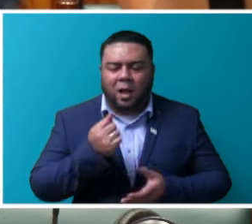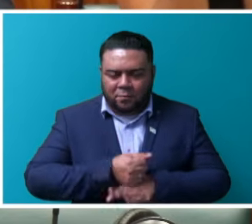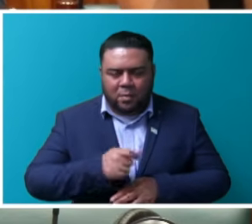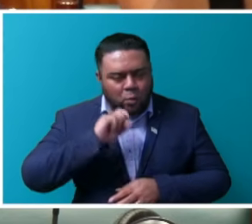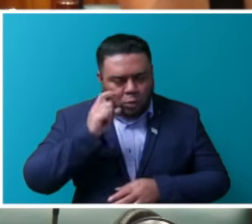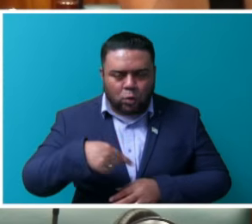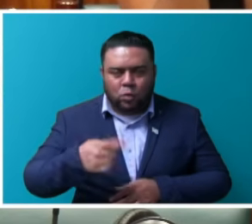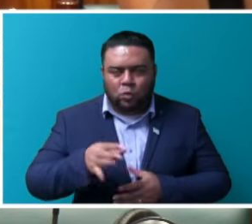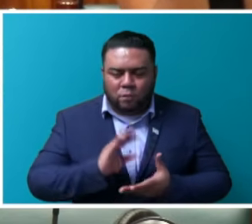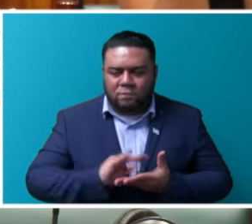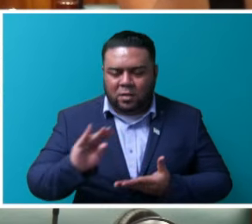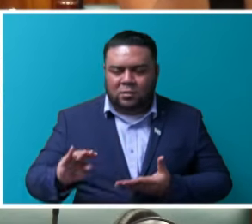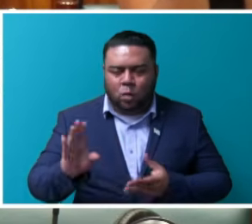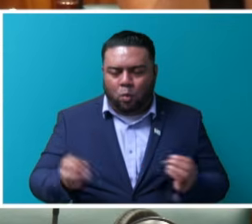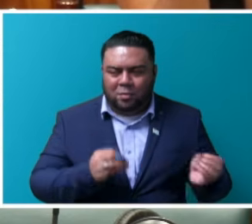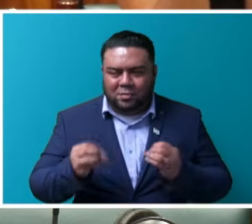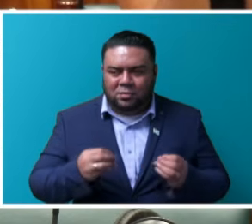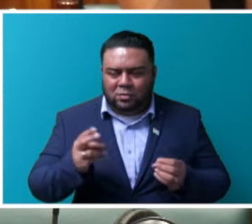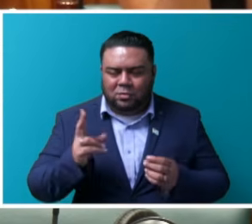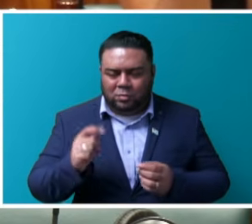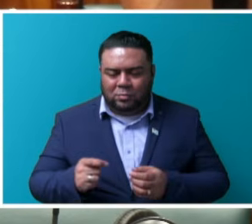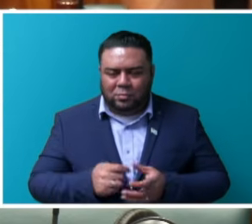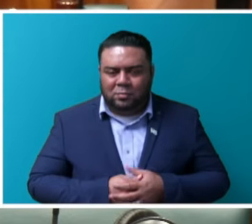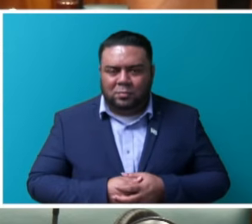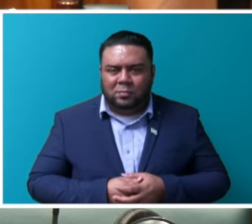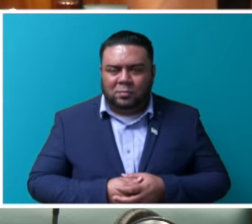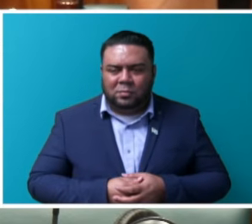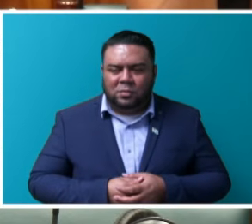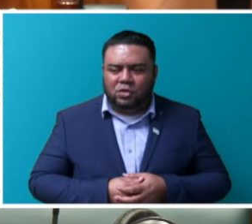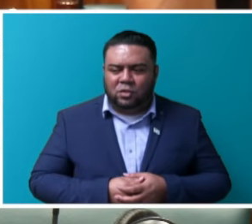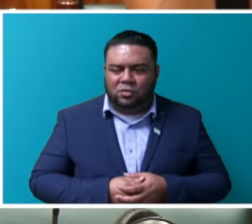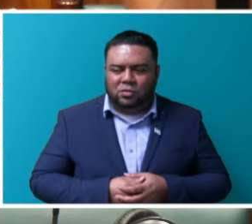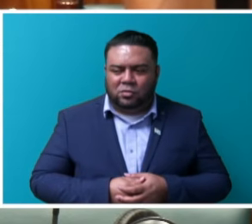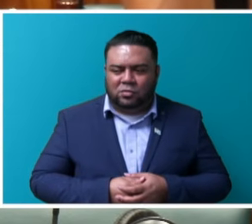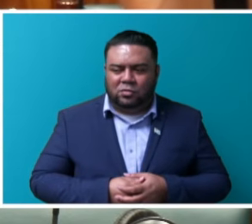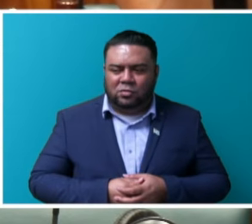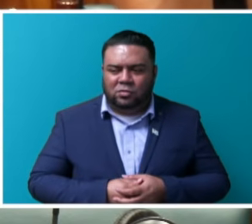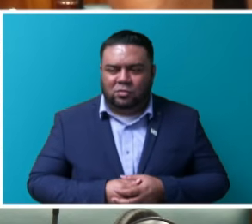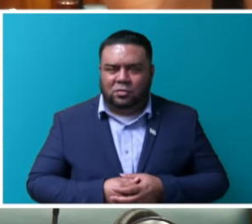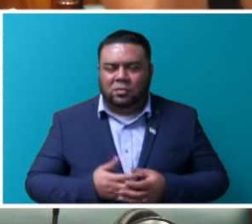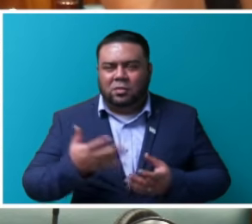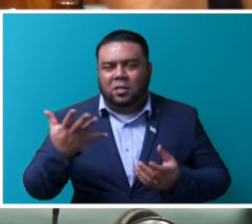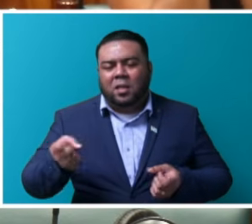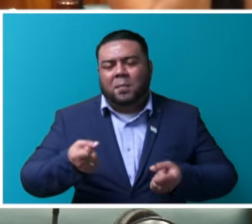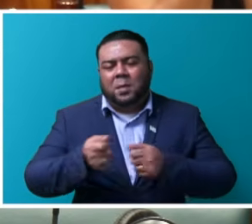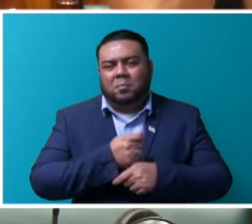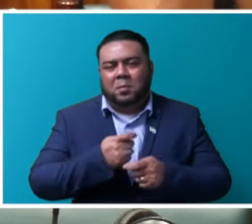fund the organization as well. The TSLS Amendment Bill,